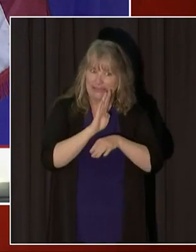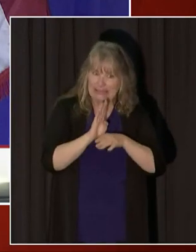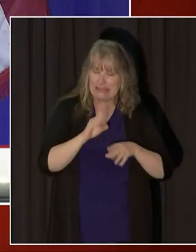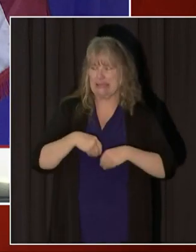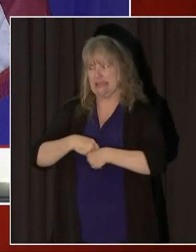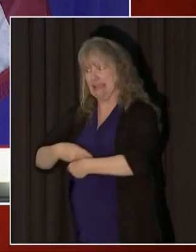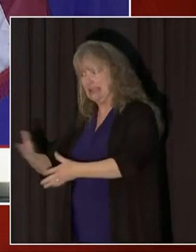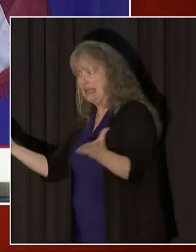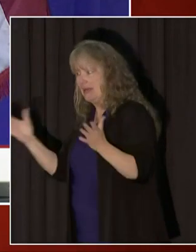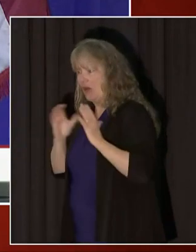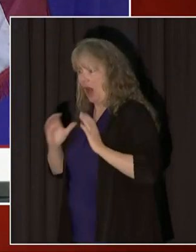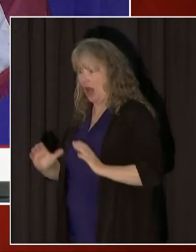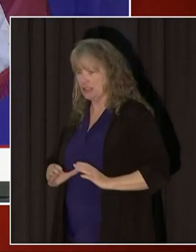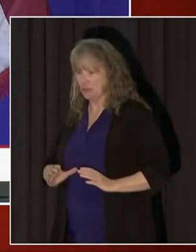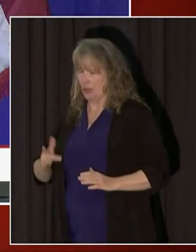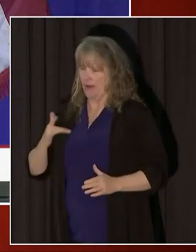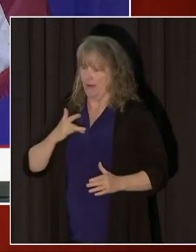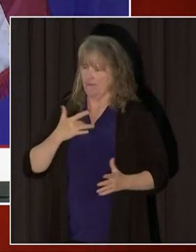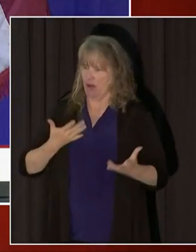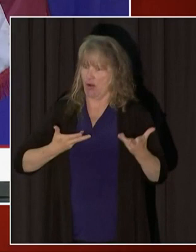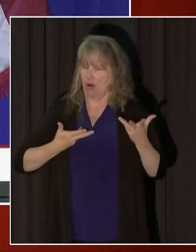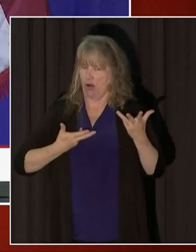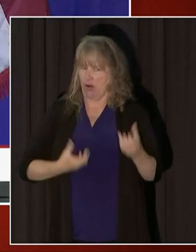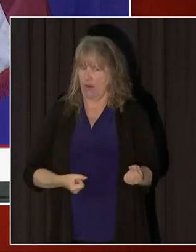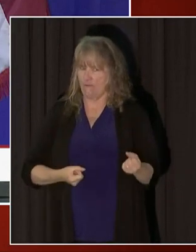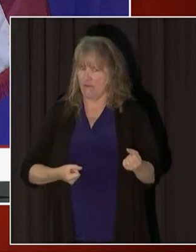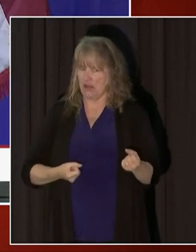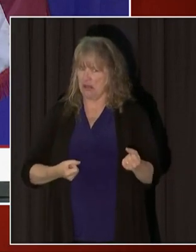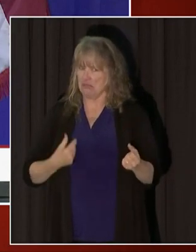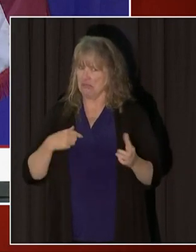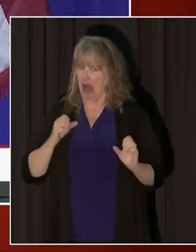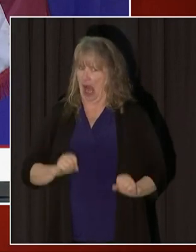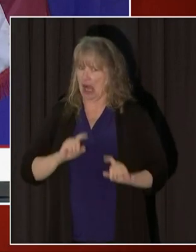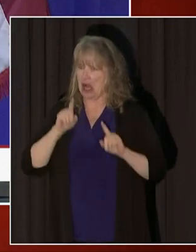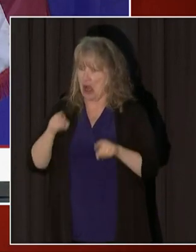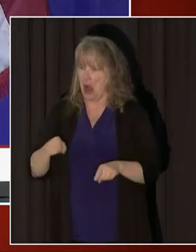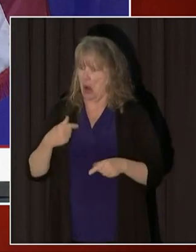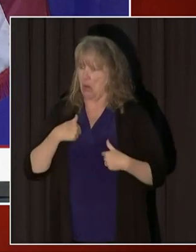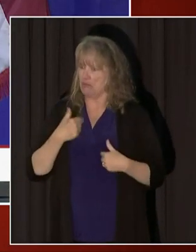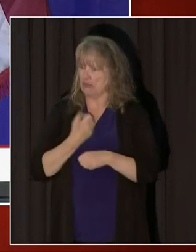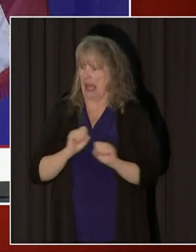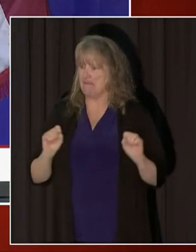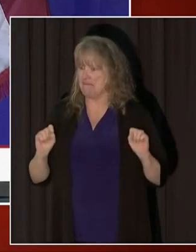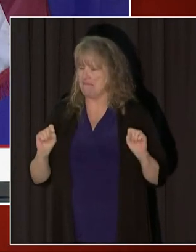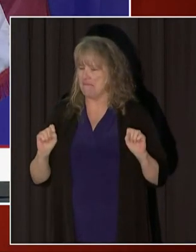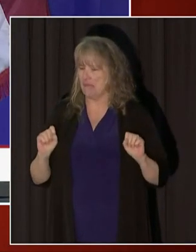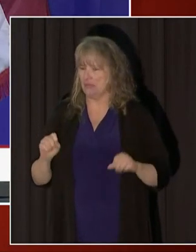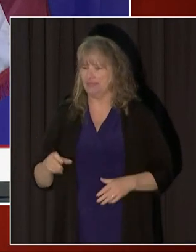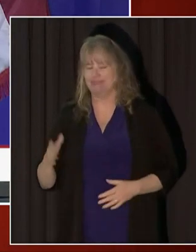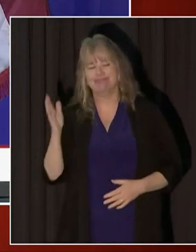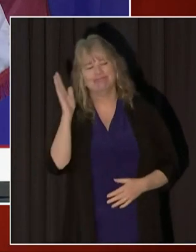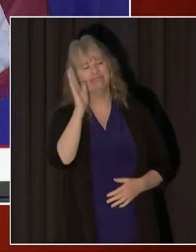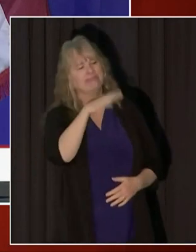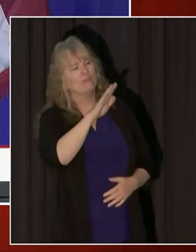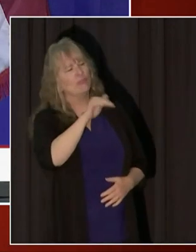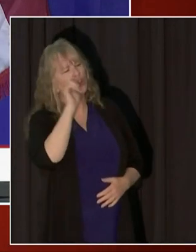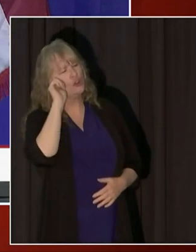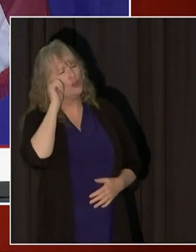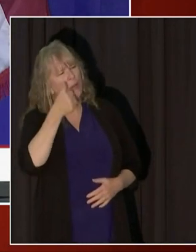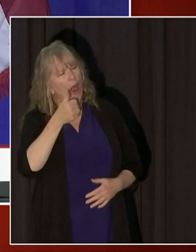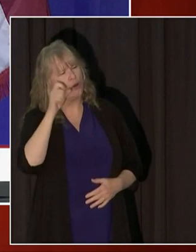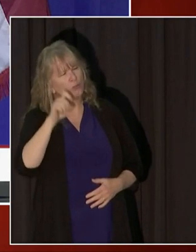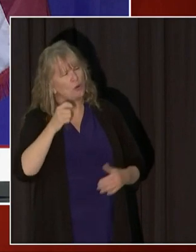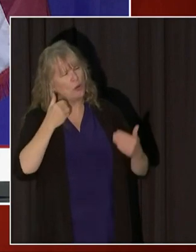they need to participate again in the economy. Yes? Tomorrow, there's supposed to be a reopened